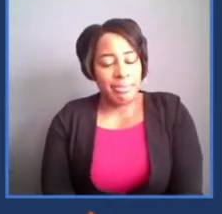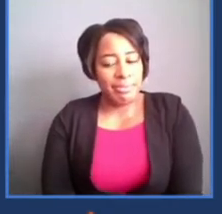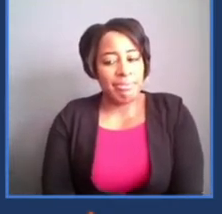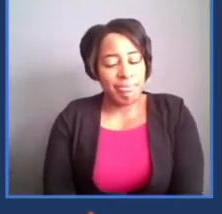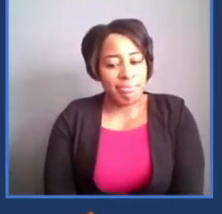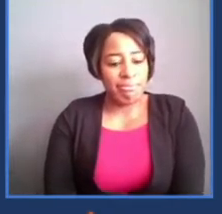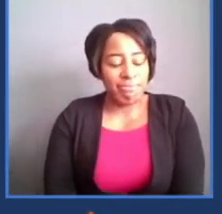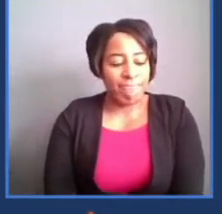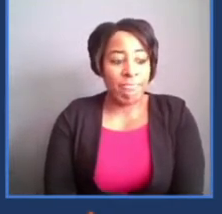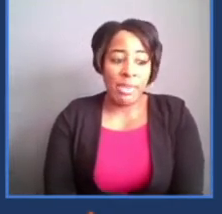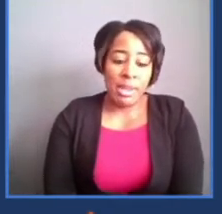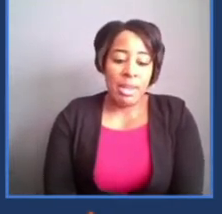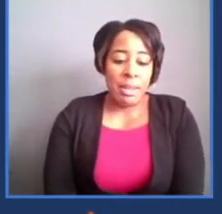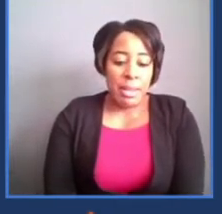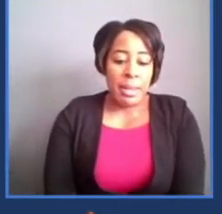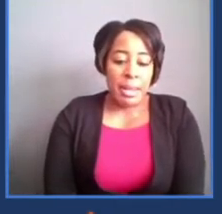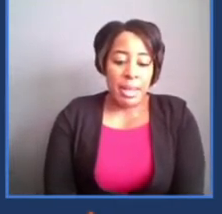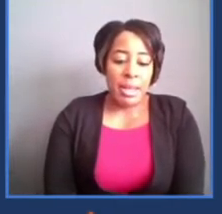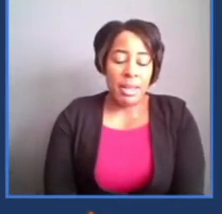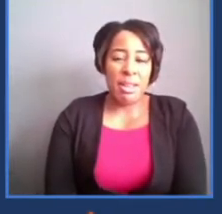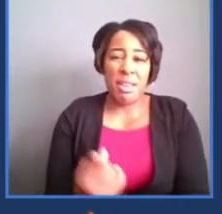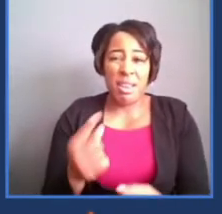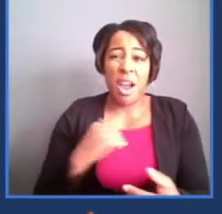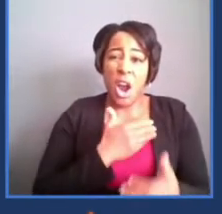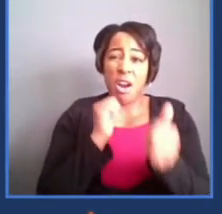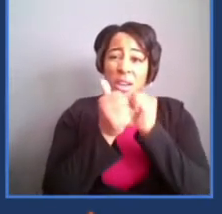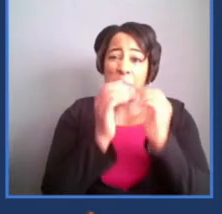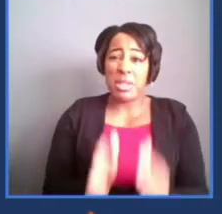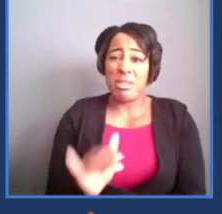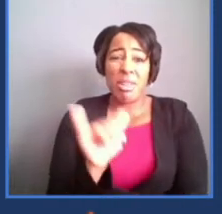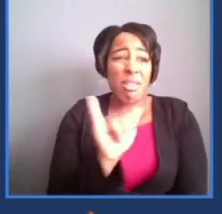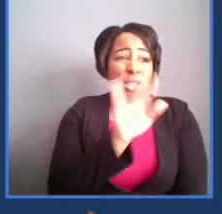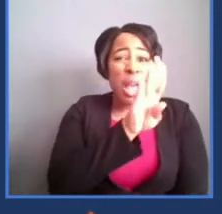We're running against like the Bonnie and Clyde